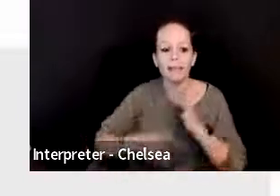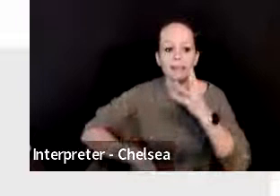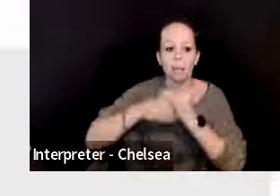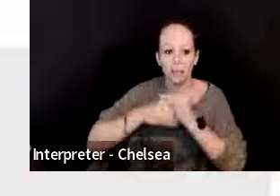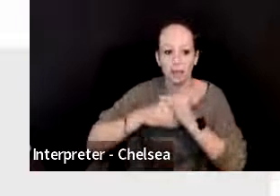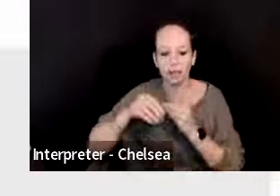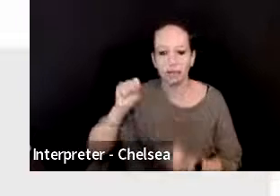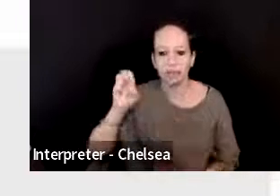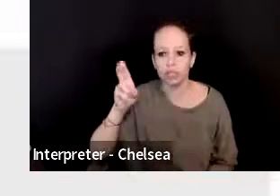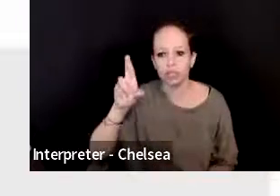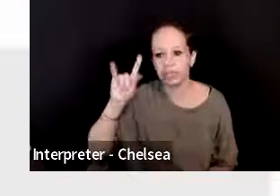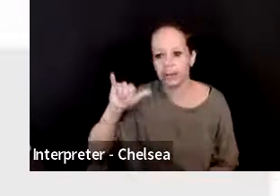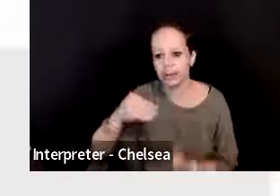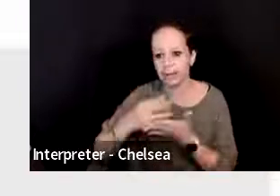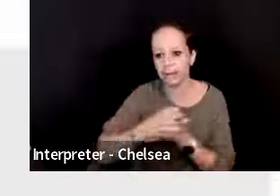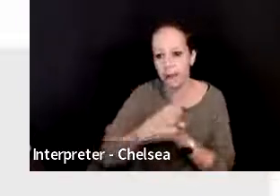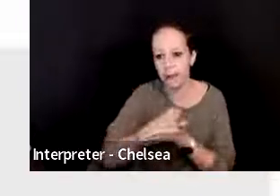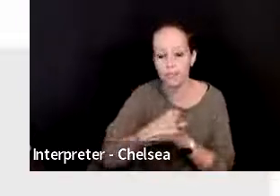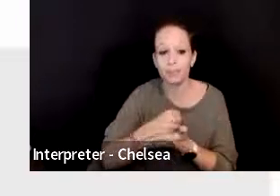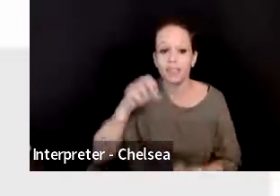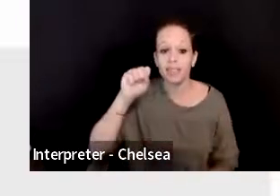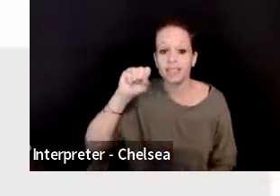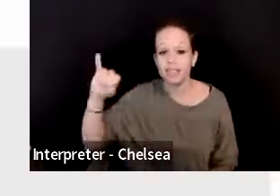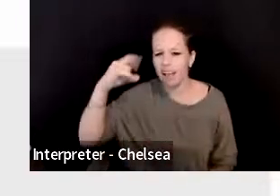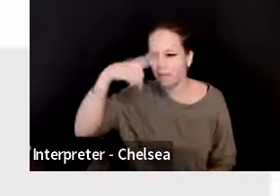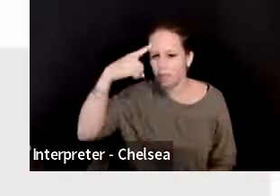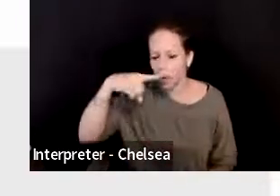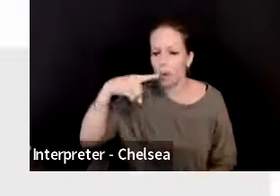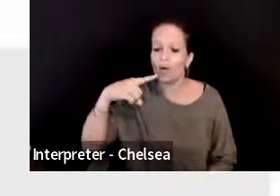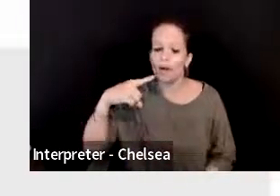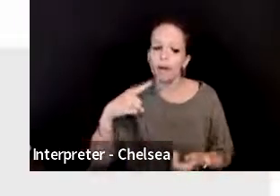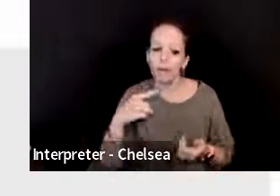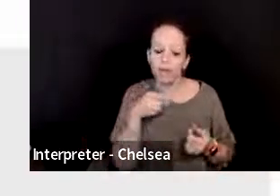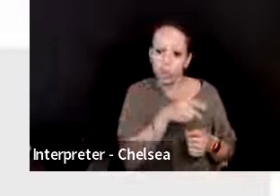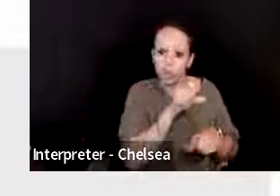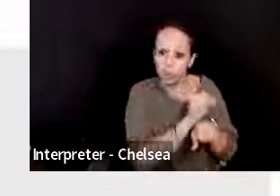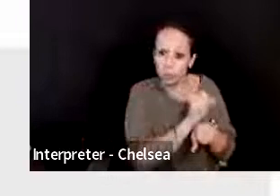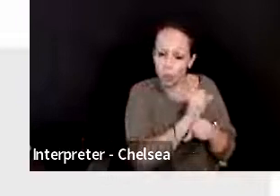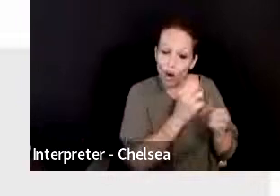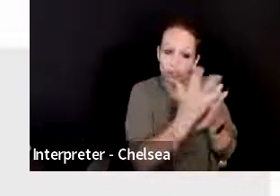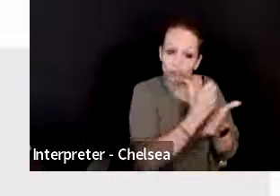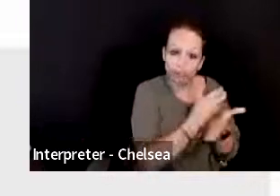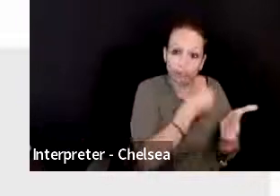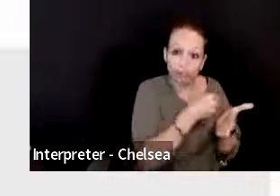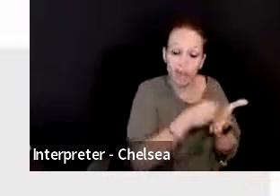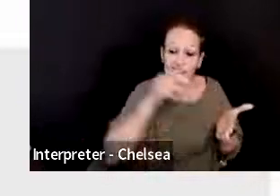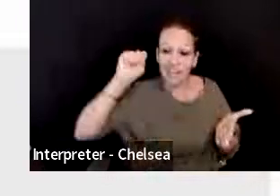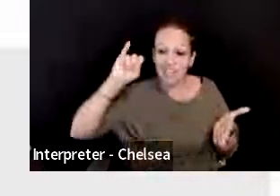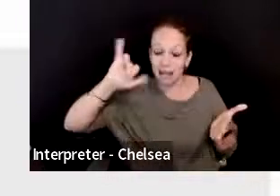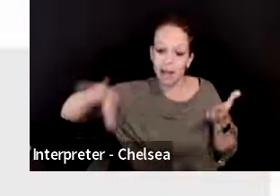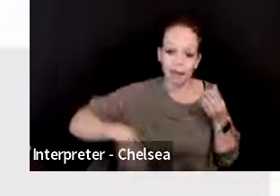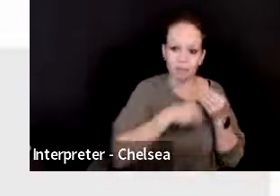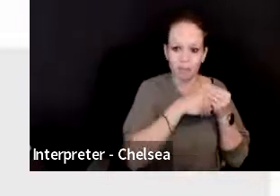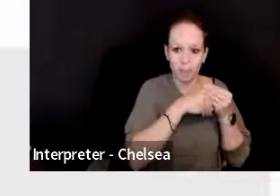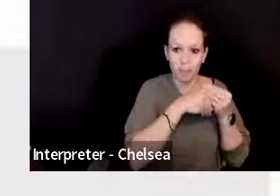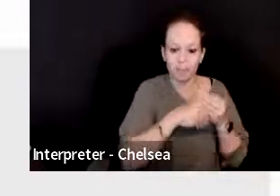Income. SSI is intended to supplement other money you might earn from a job or be given. The money